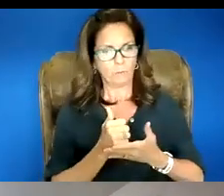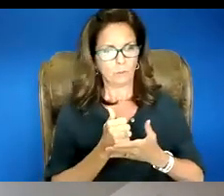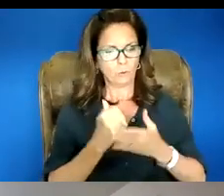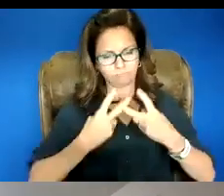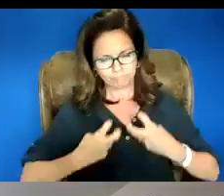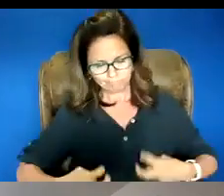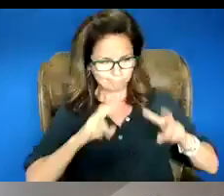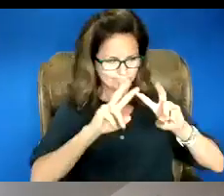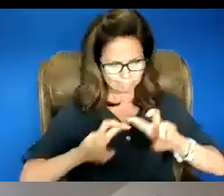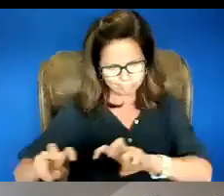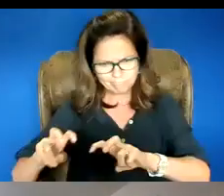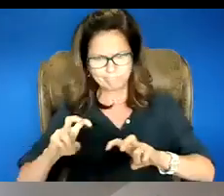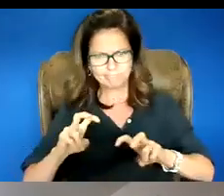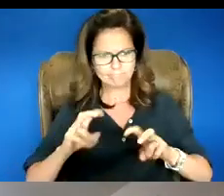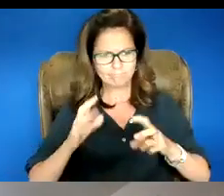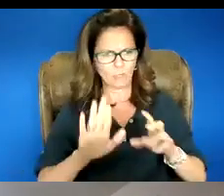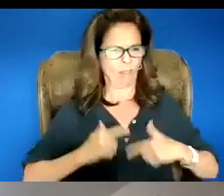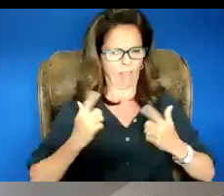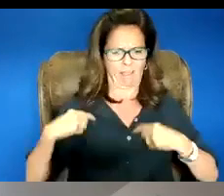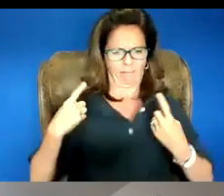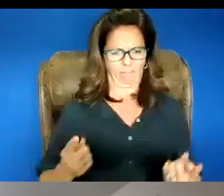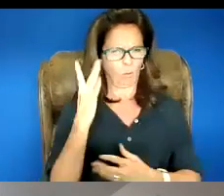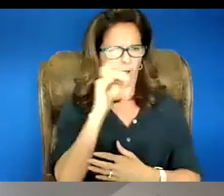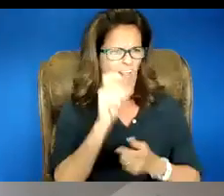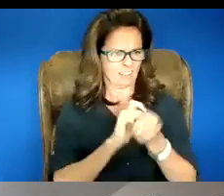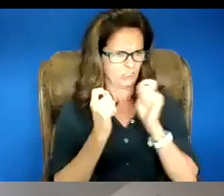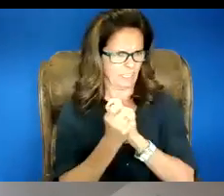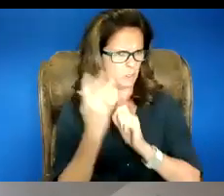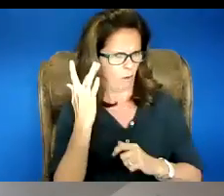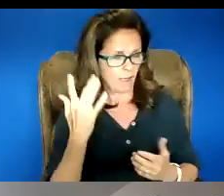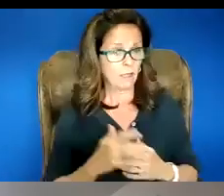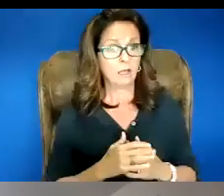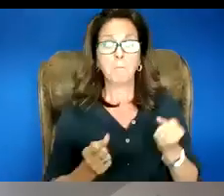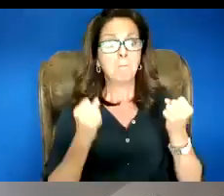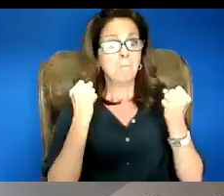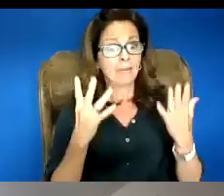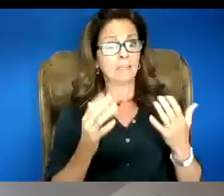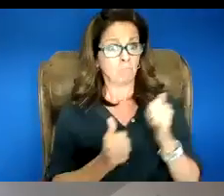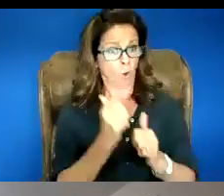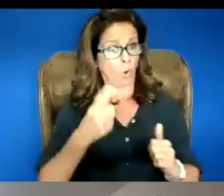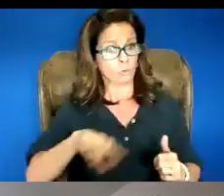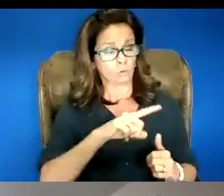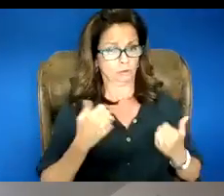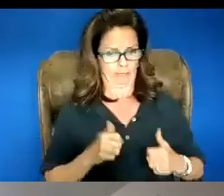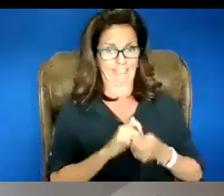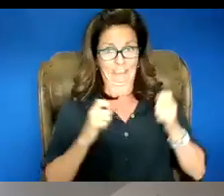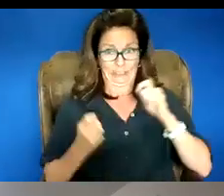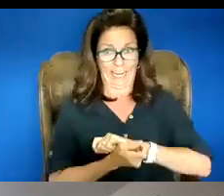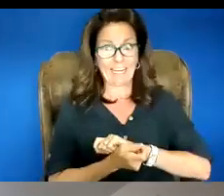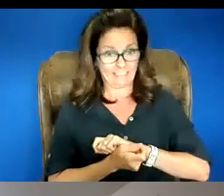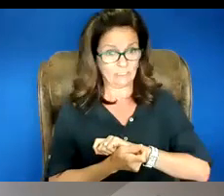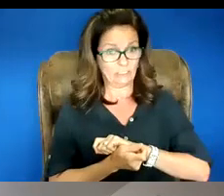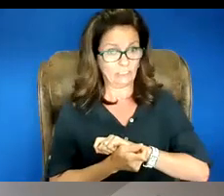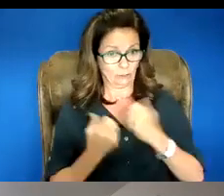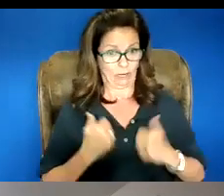And that's probably most of us have tried to make changes to our health at one time or another. And maybe we were successful for some